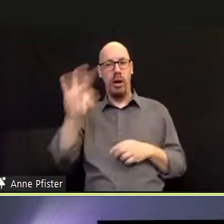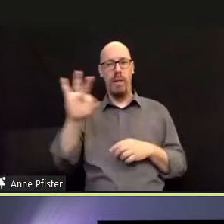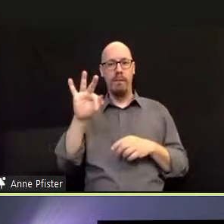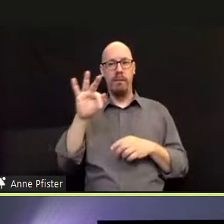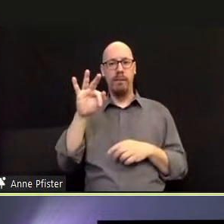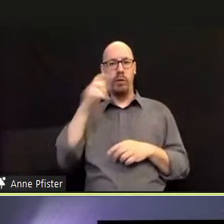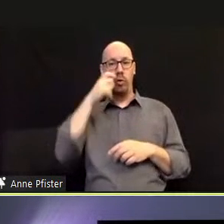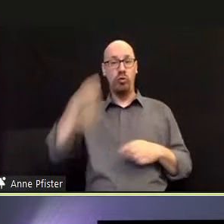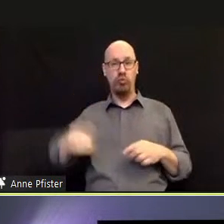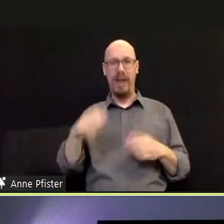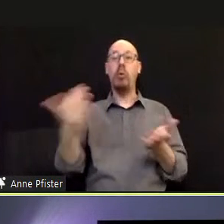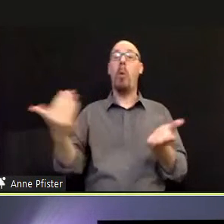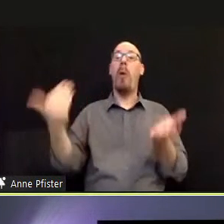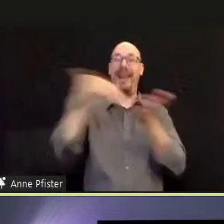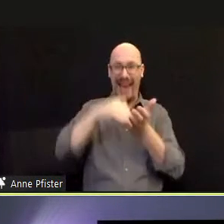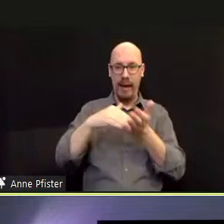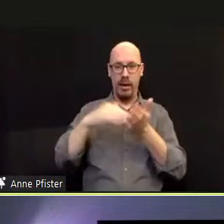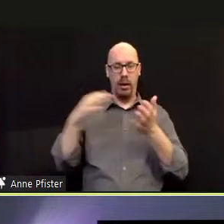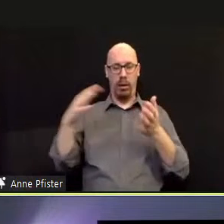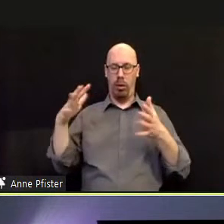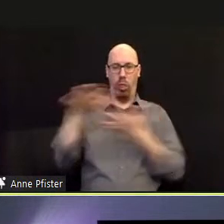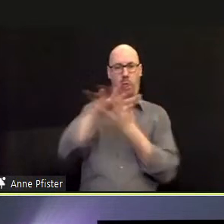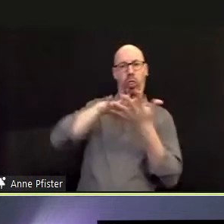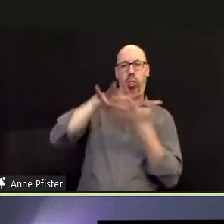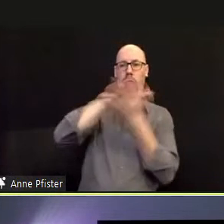conflating politics around sign languages